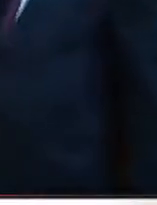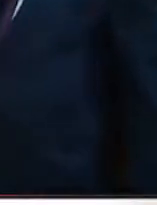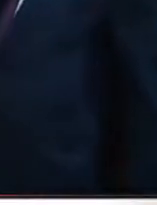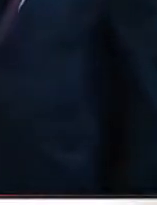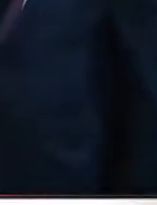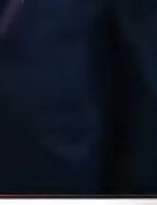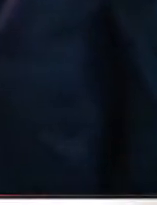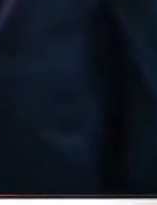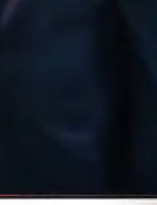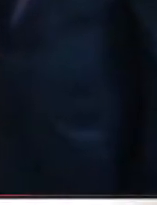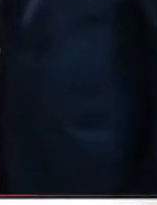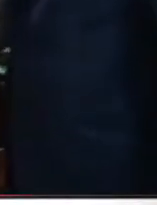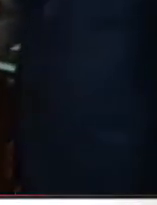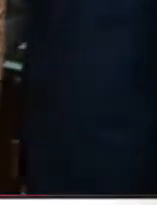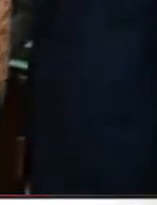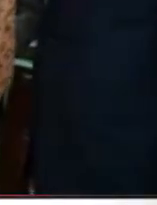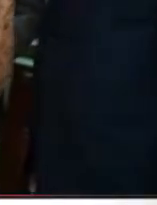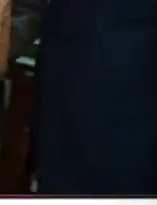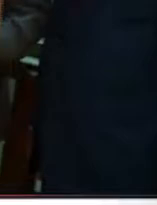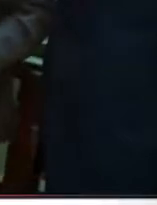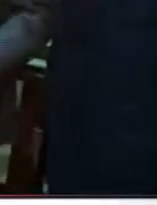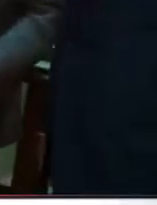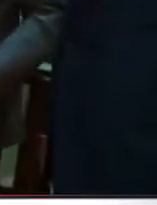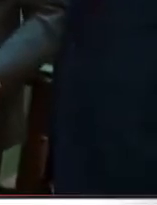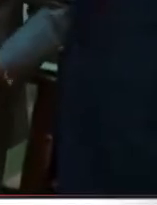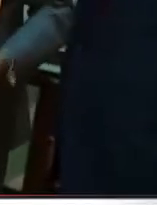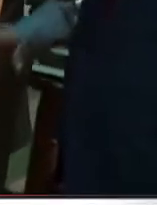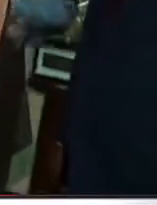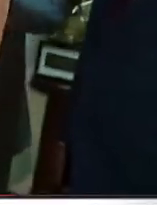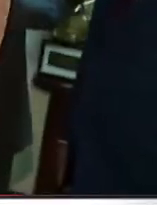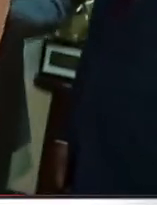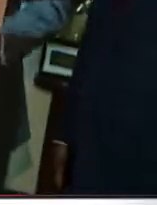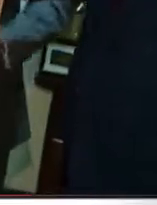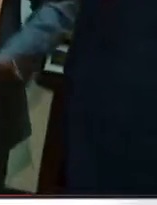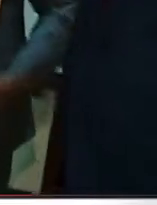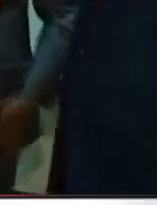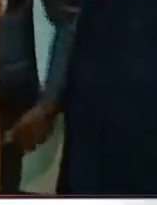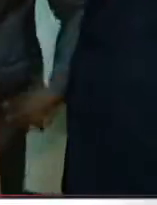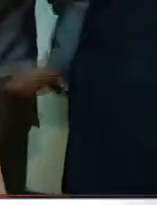the National Assembly Speaker Justin Muturi. Aaron Mwangi, KUTV.